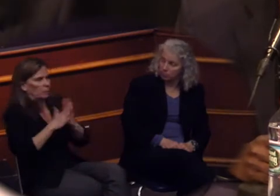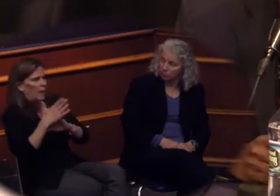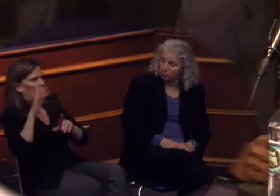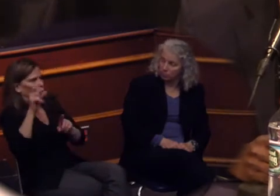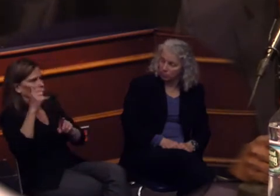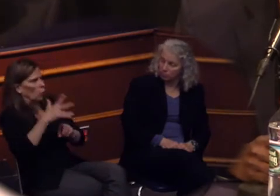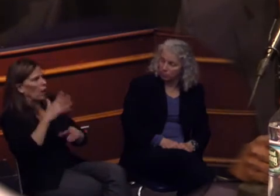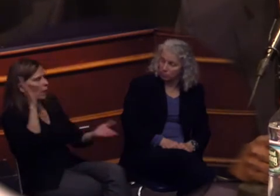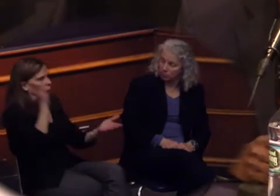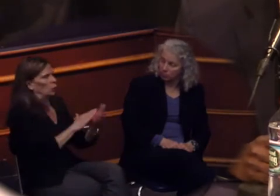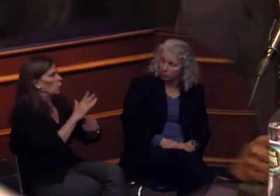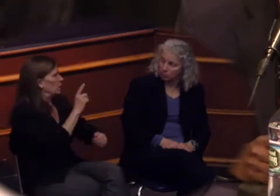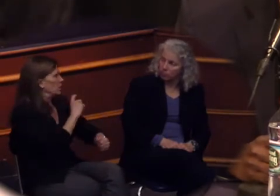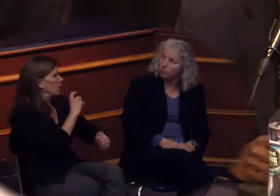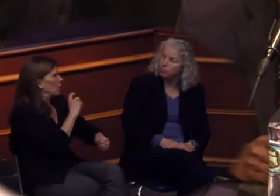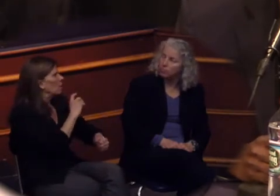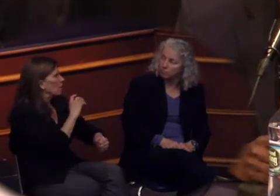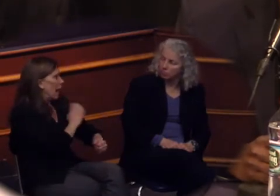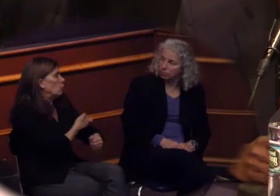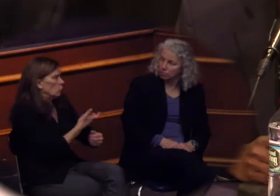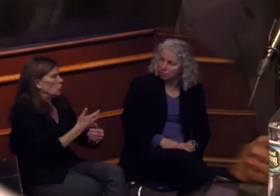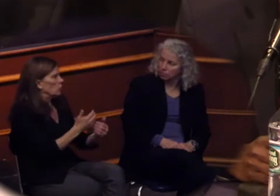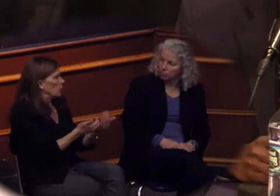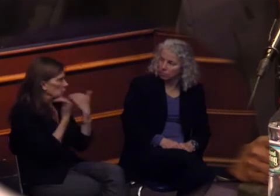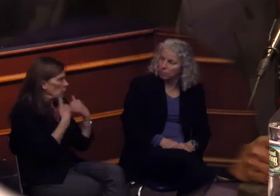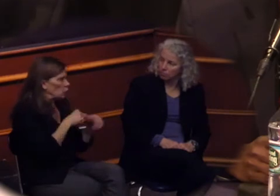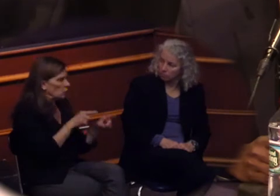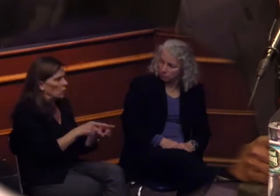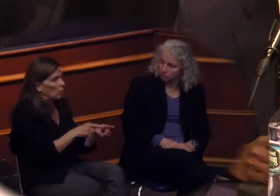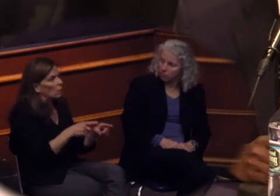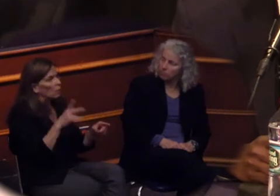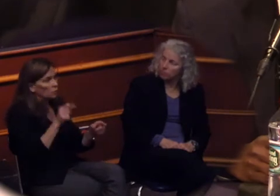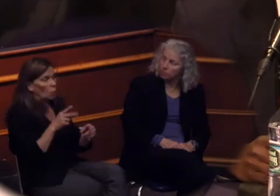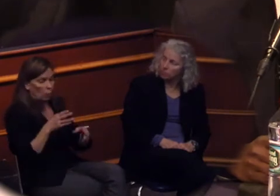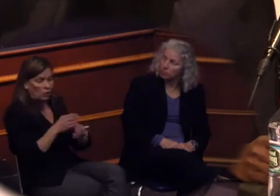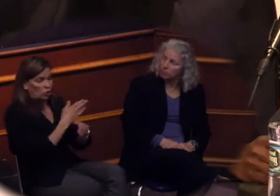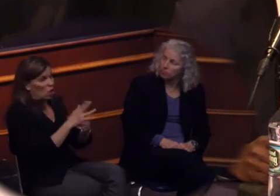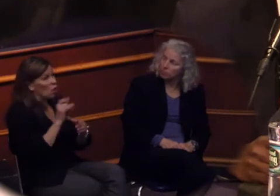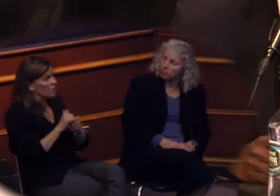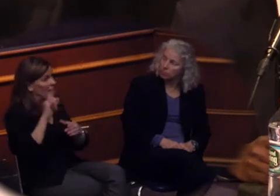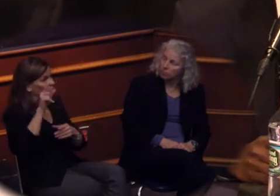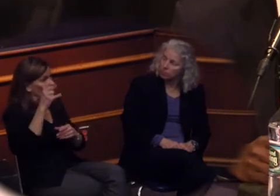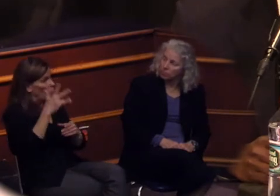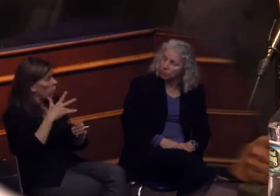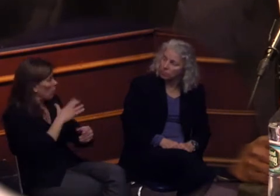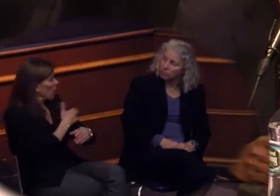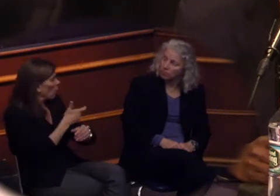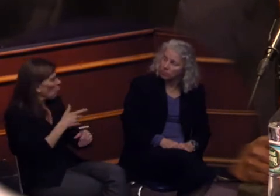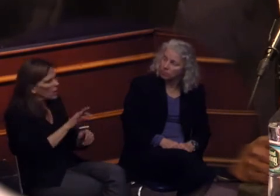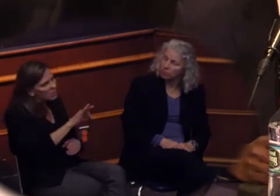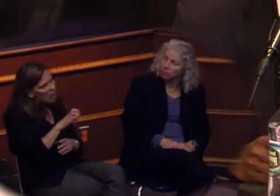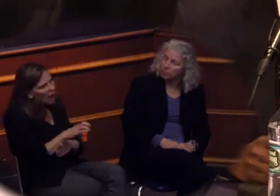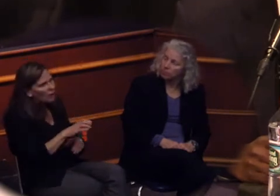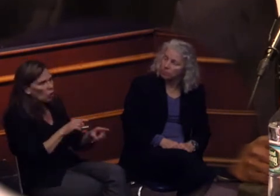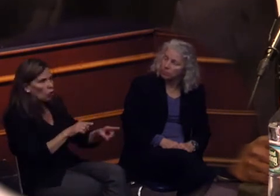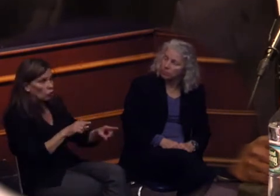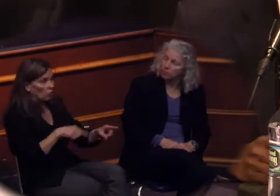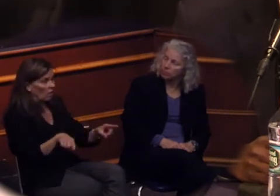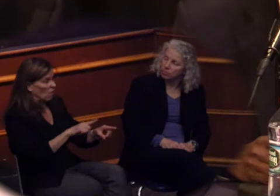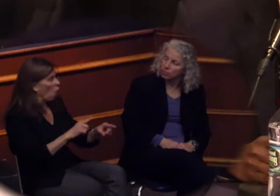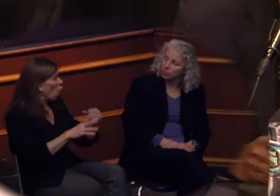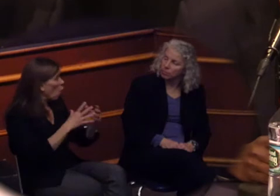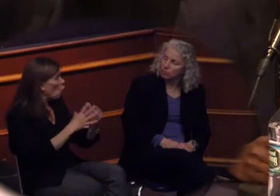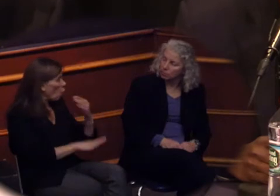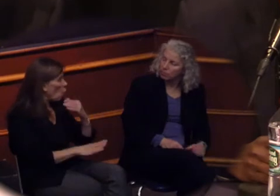We shared some of that solar power. We shared some of that solar power with 900 of our low-income residents to give them a credit